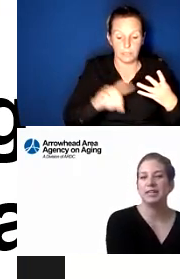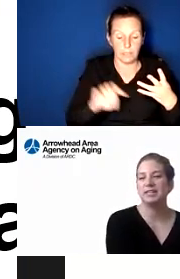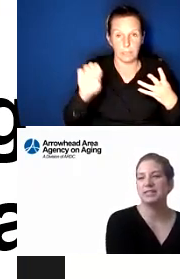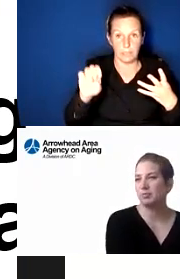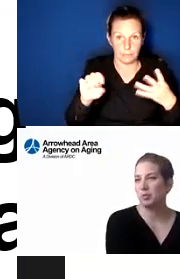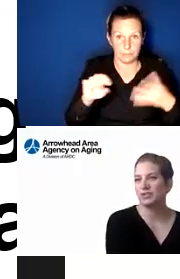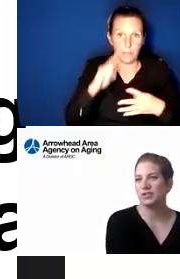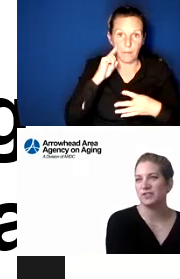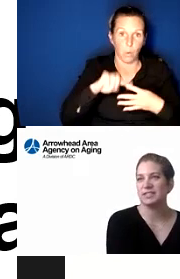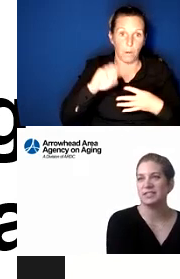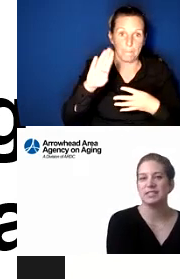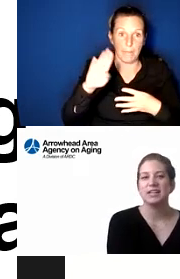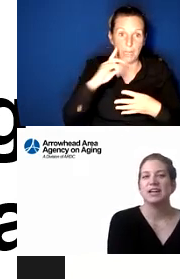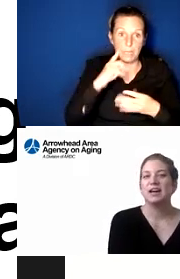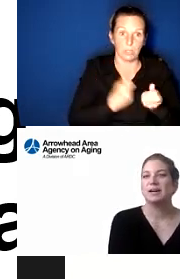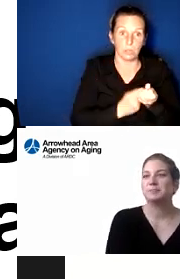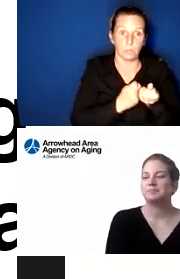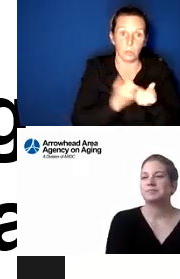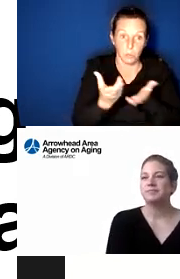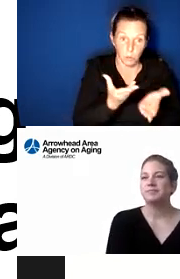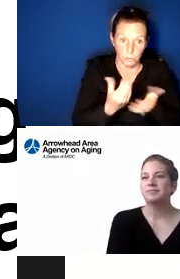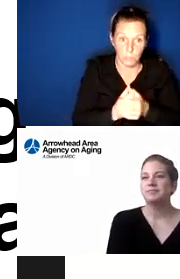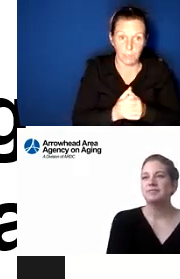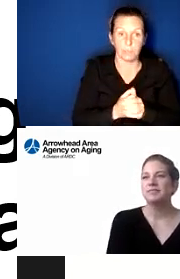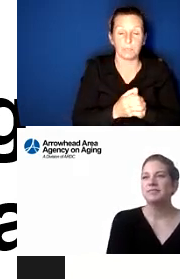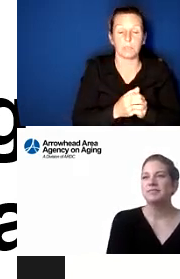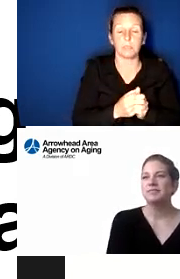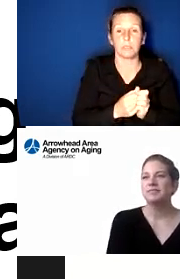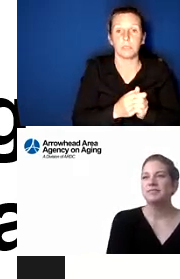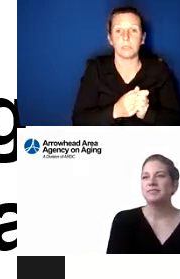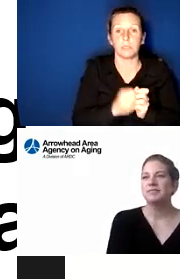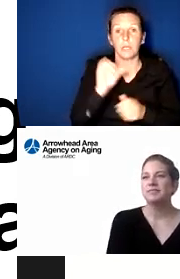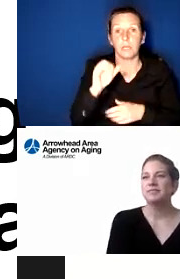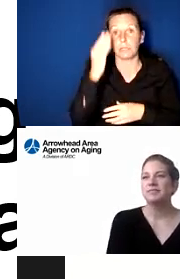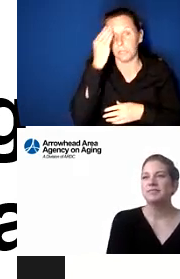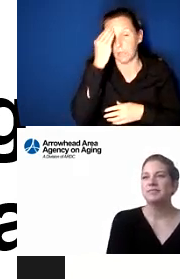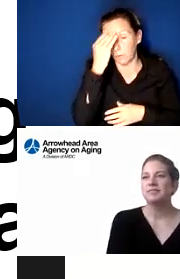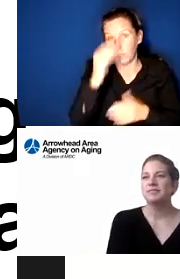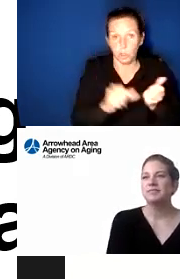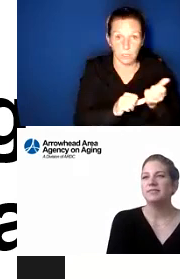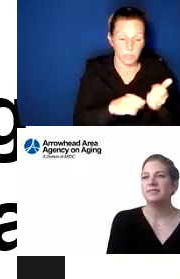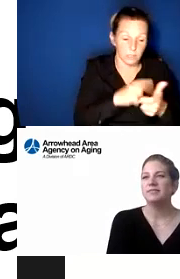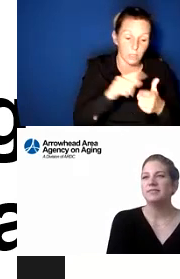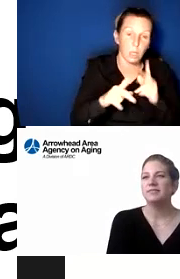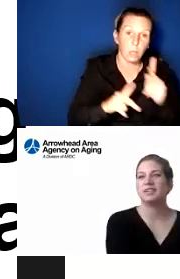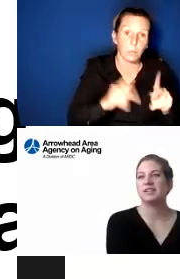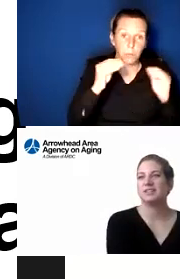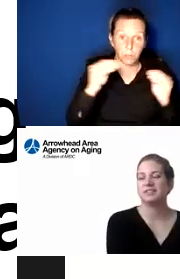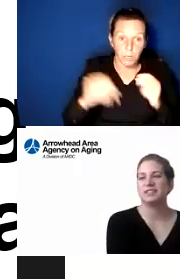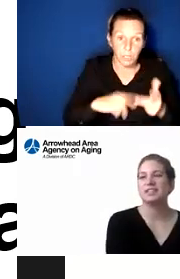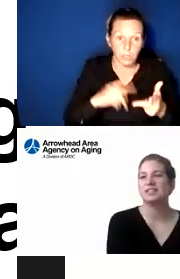for B, it's supportive services. So that's information assistance, legal education,